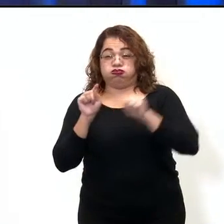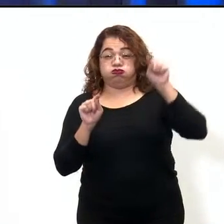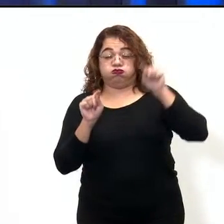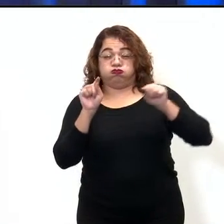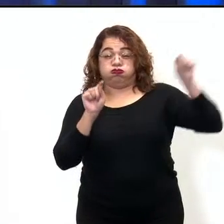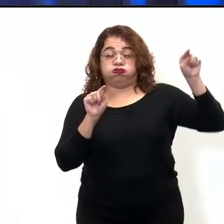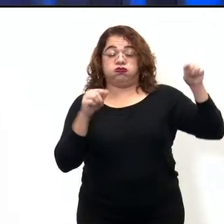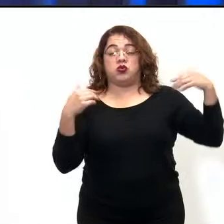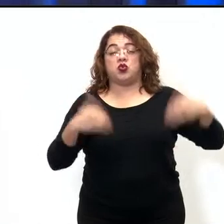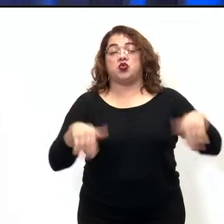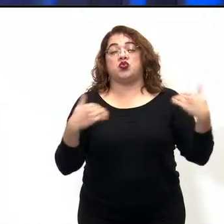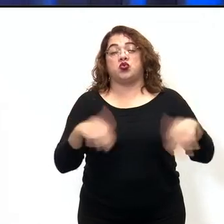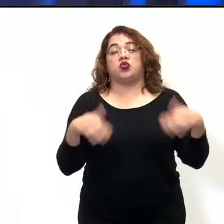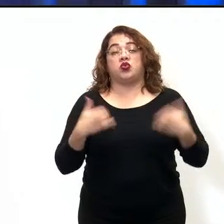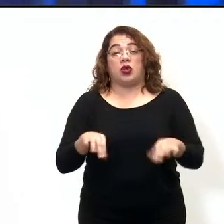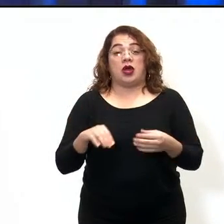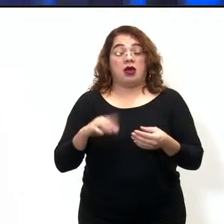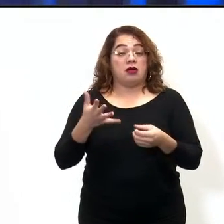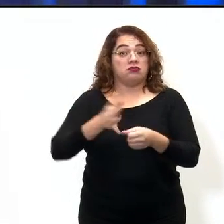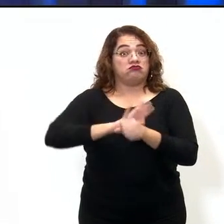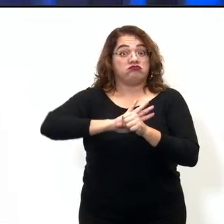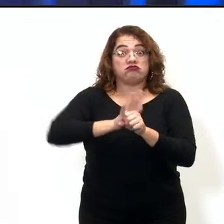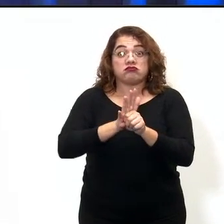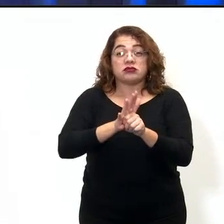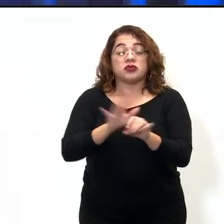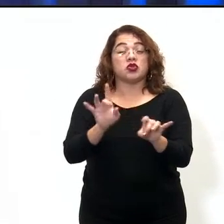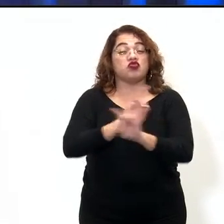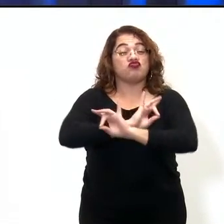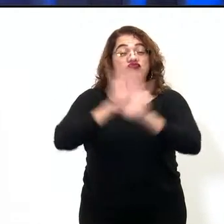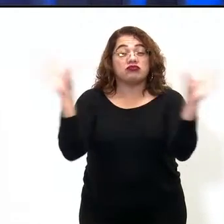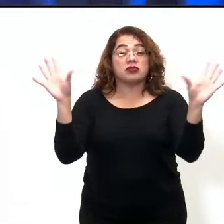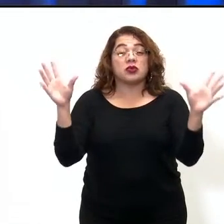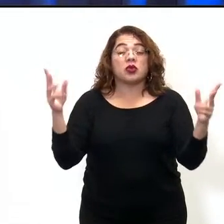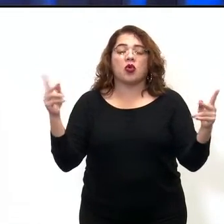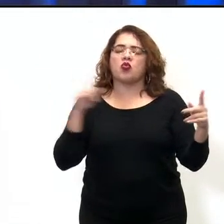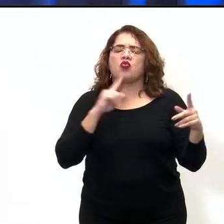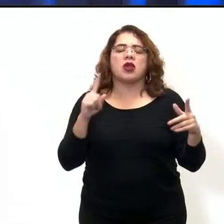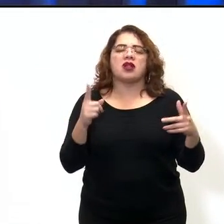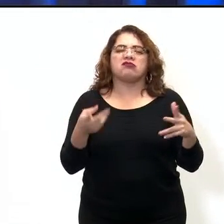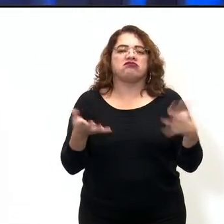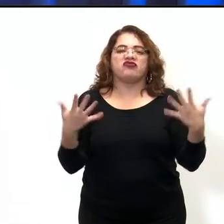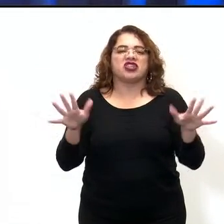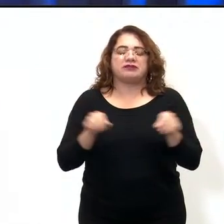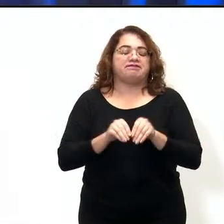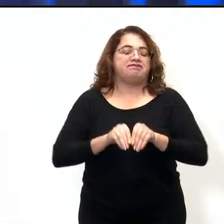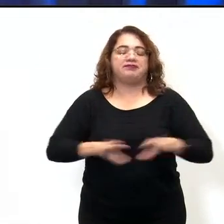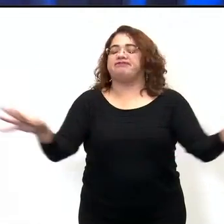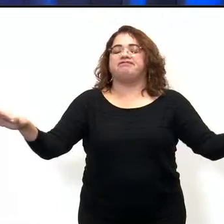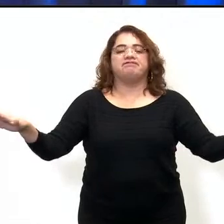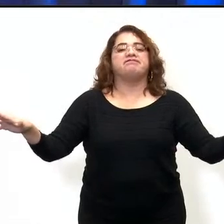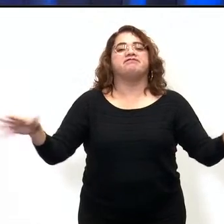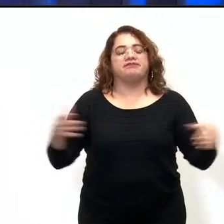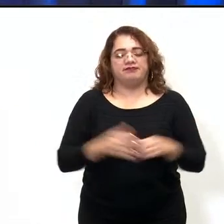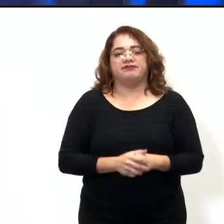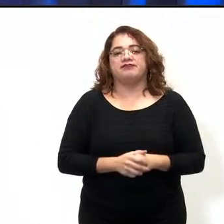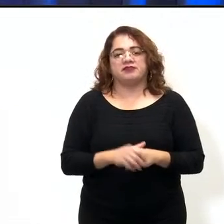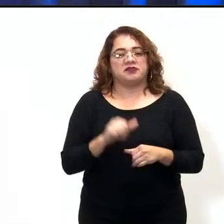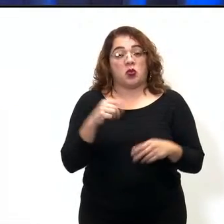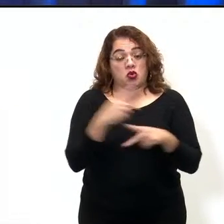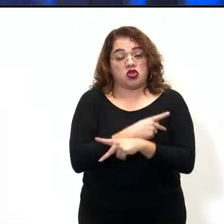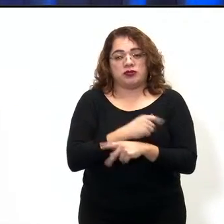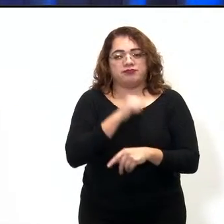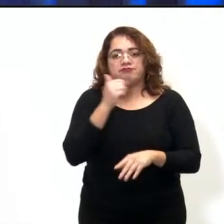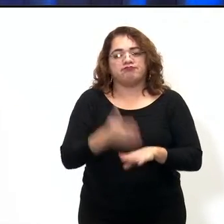Long Beach is not getting better. In fact, it's getting worse. Now, since the beginning of the pandemic, we've had